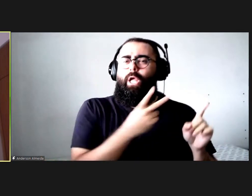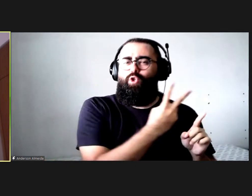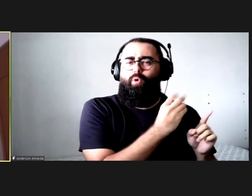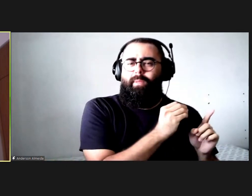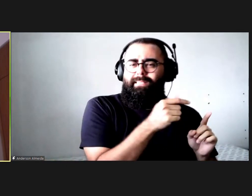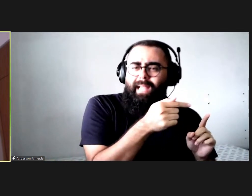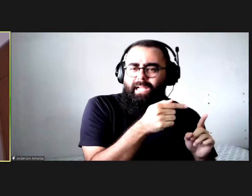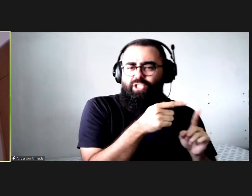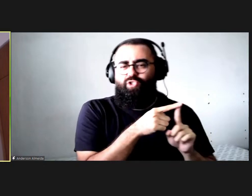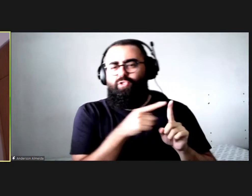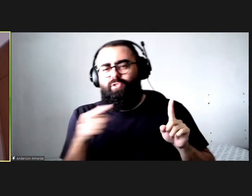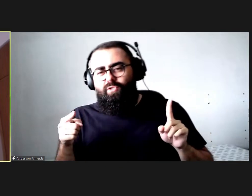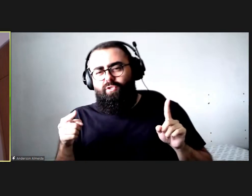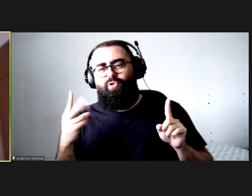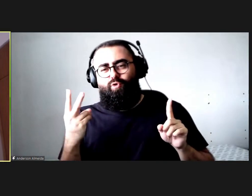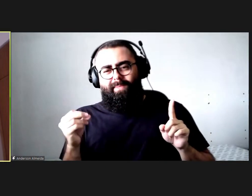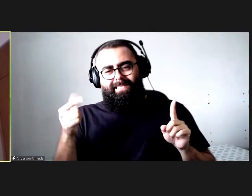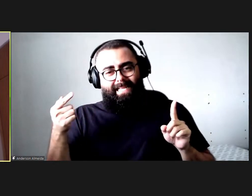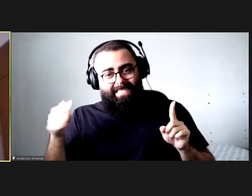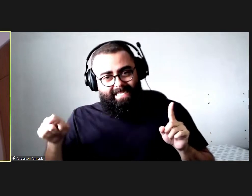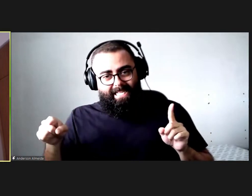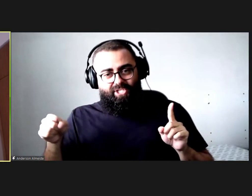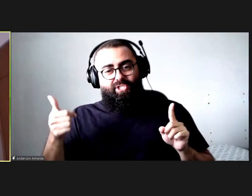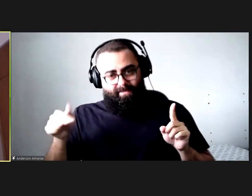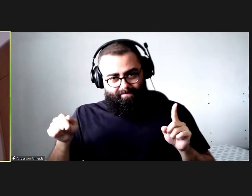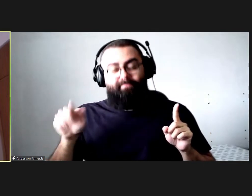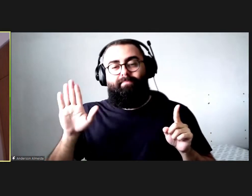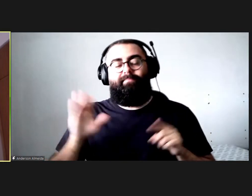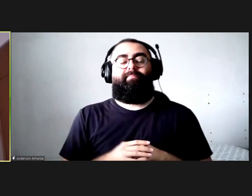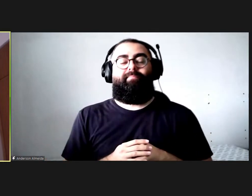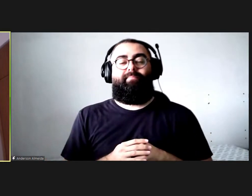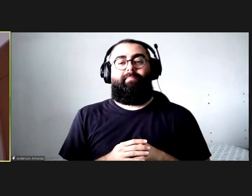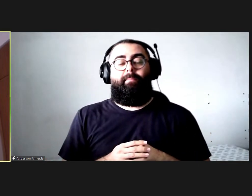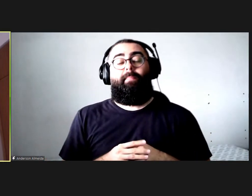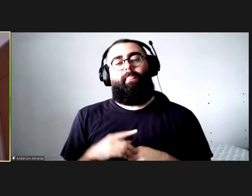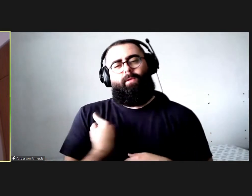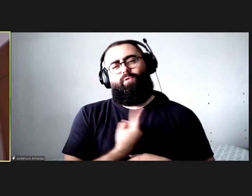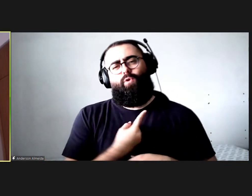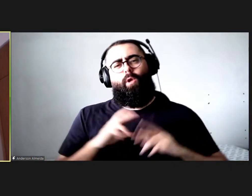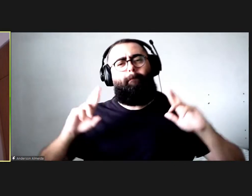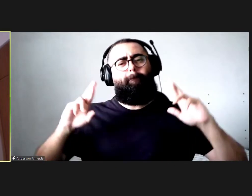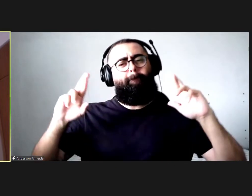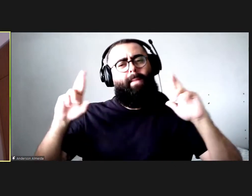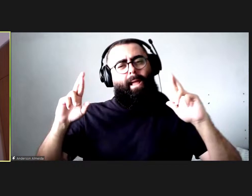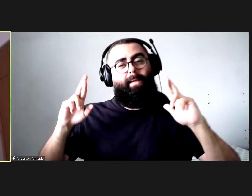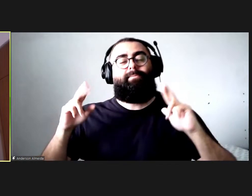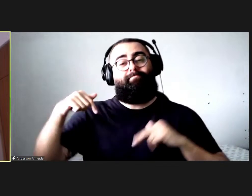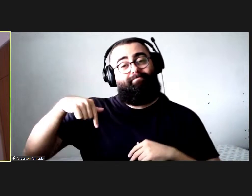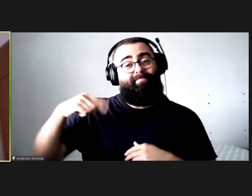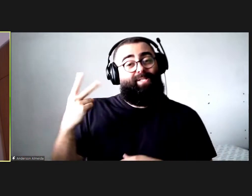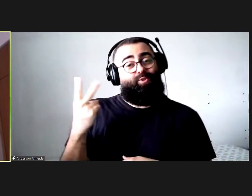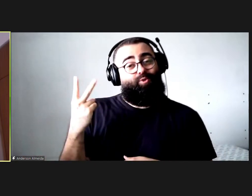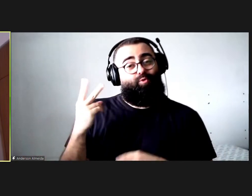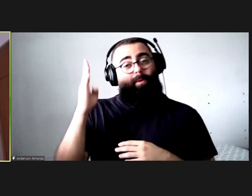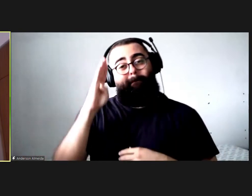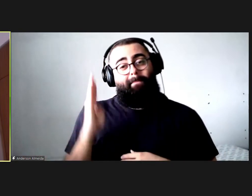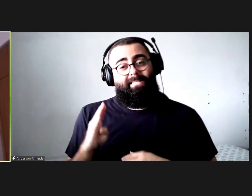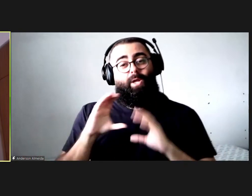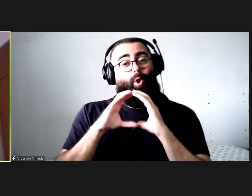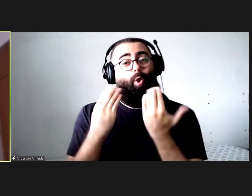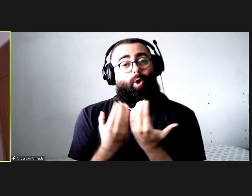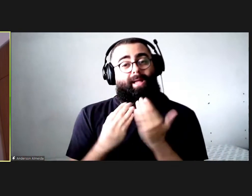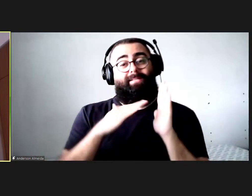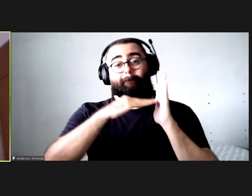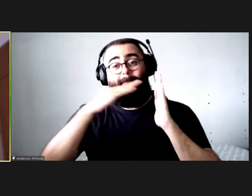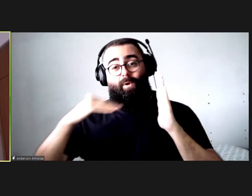and 2017. In other words, we expect the second Brazilian Prosody Conference to be a continuation